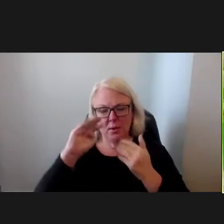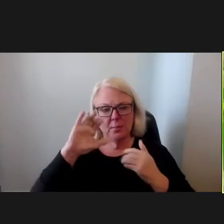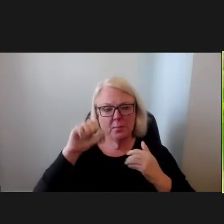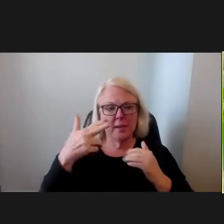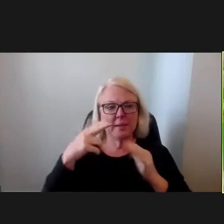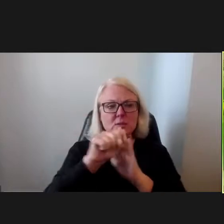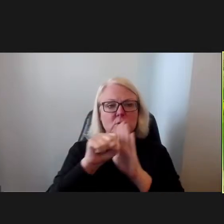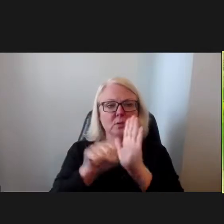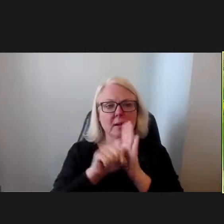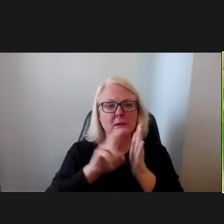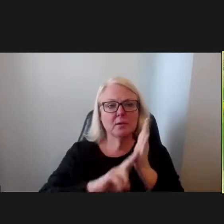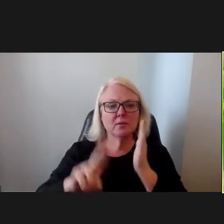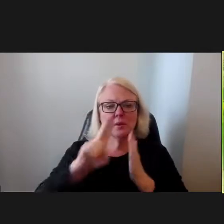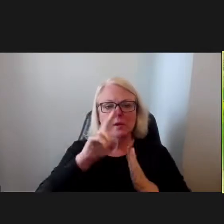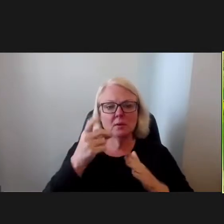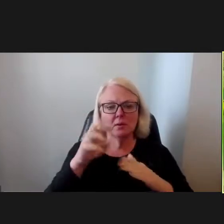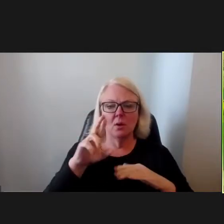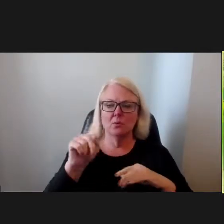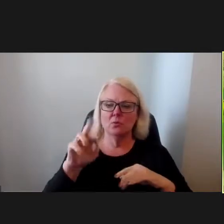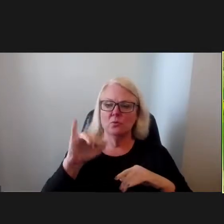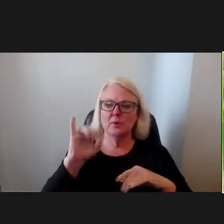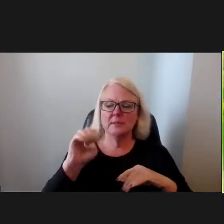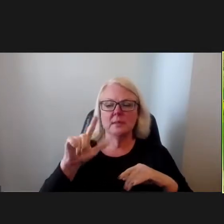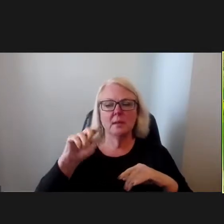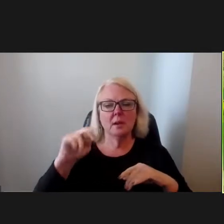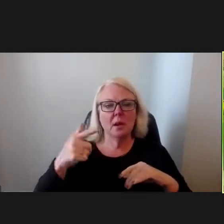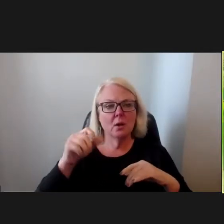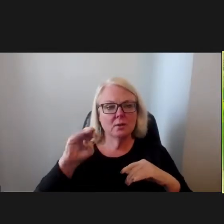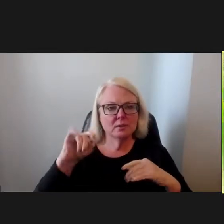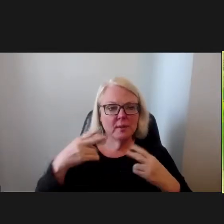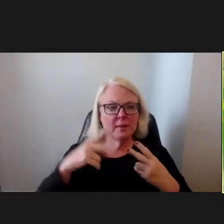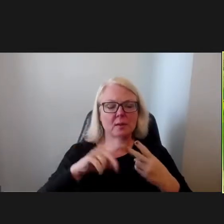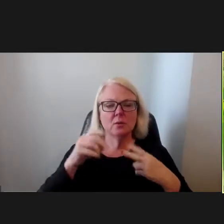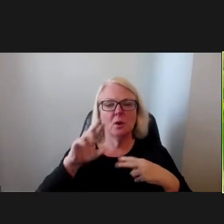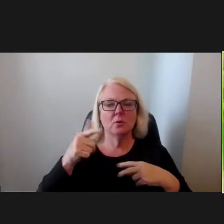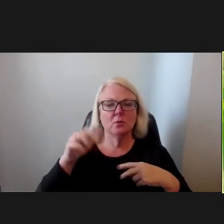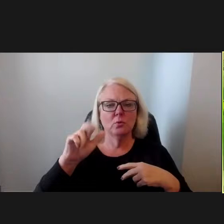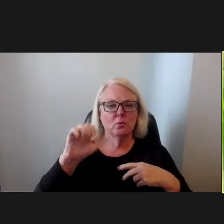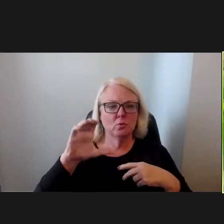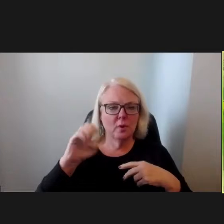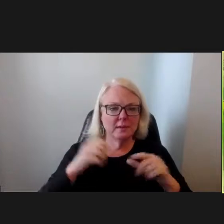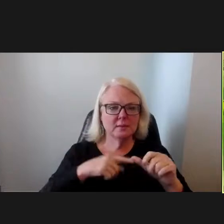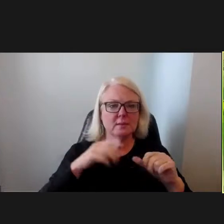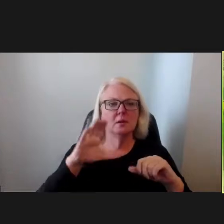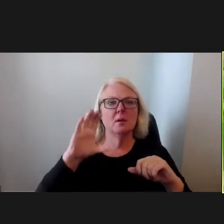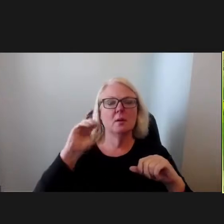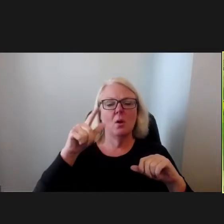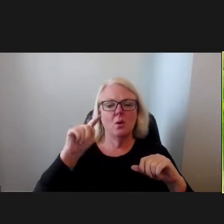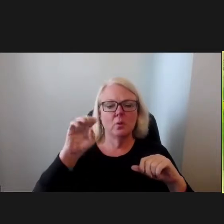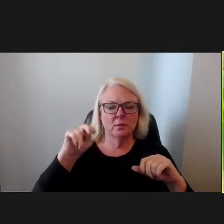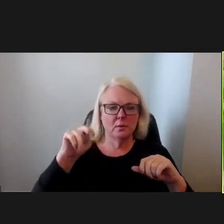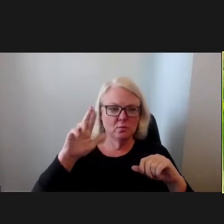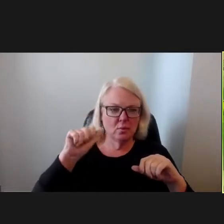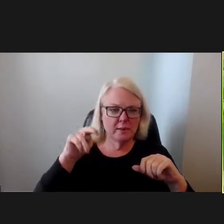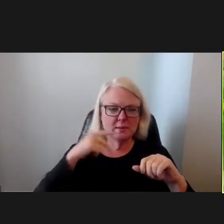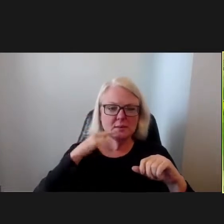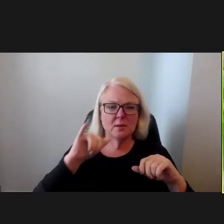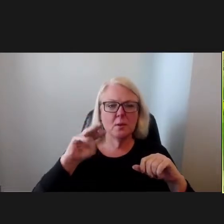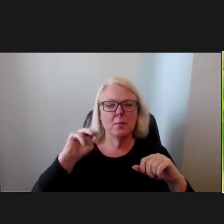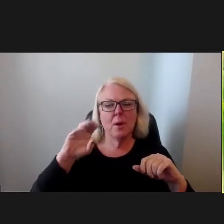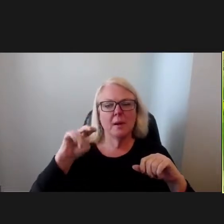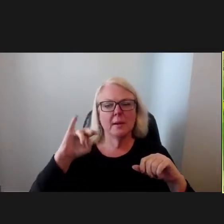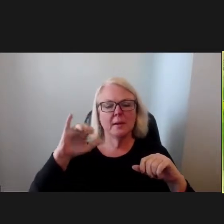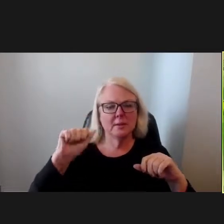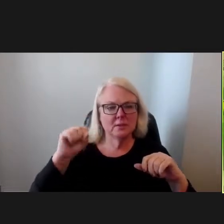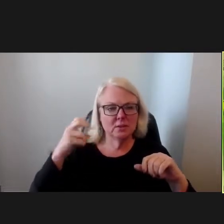University, Dr. Trixie Long-Smith, Dr. Grace Pregent, Colton Wansittler, Monica Schellberg, and